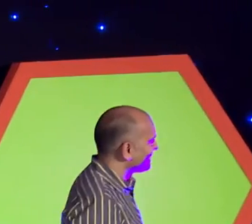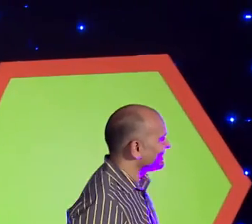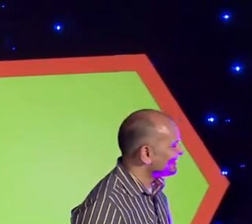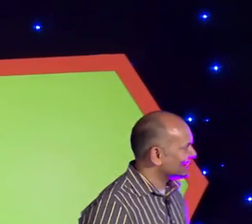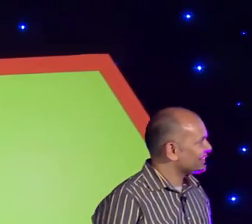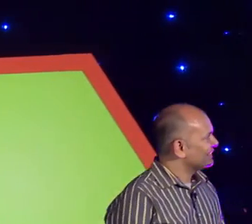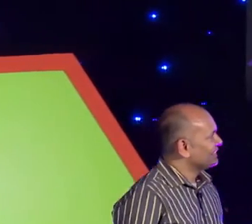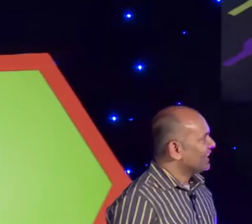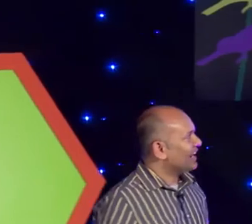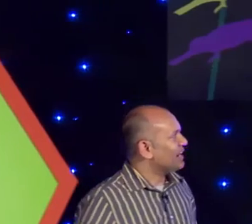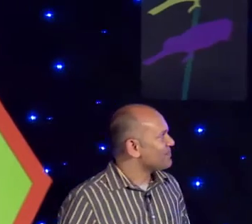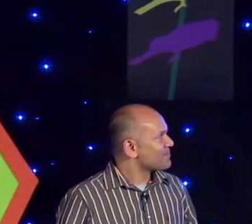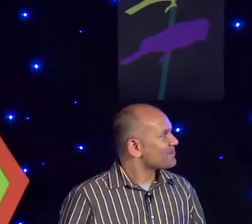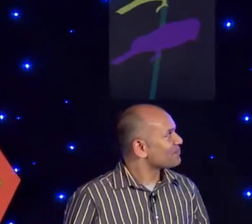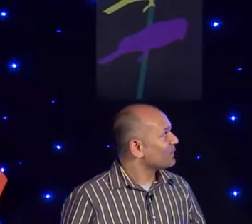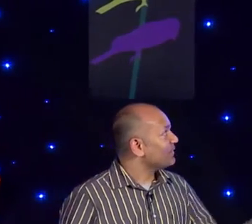intro.